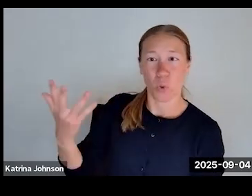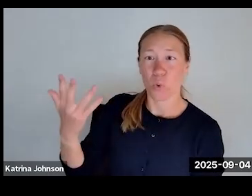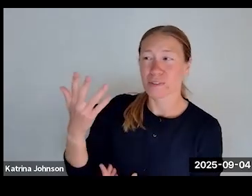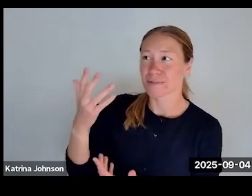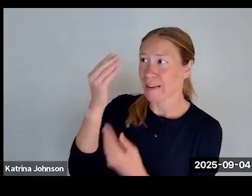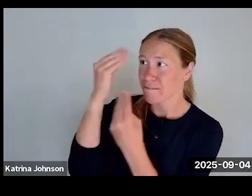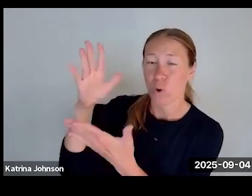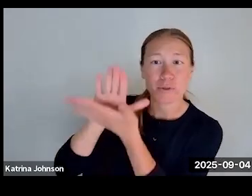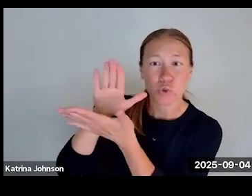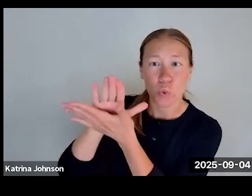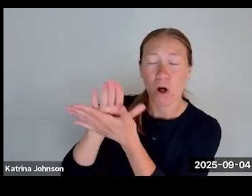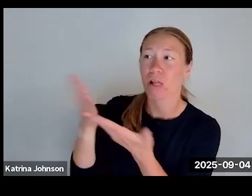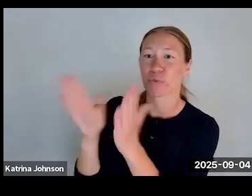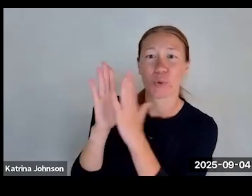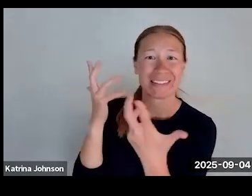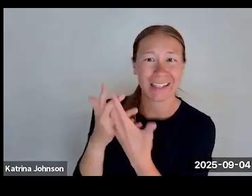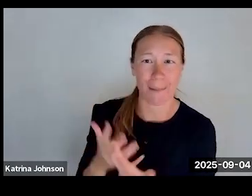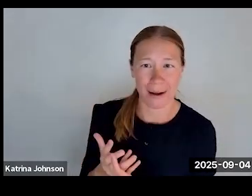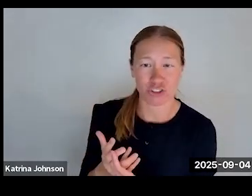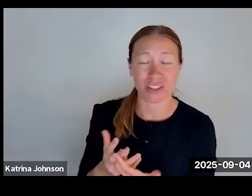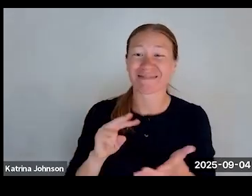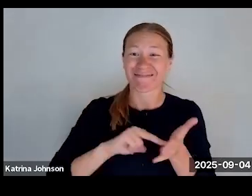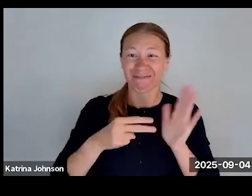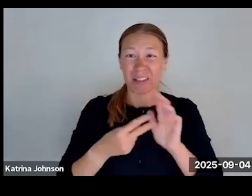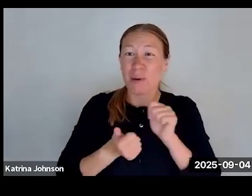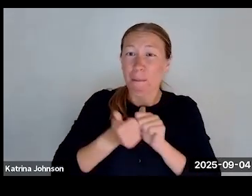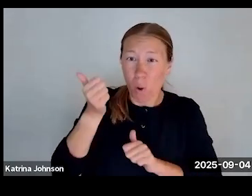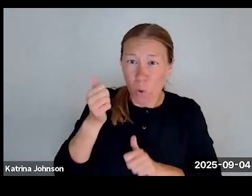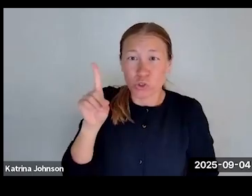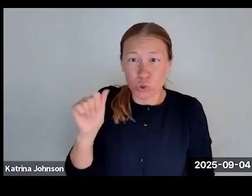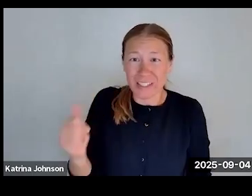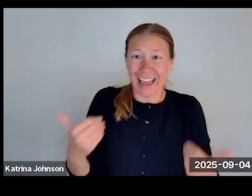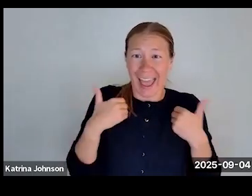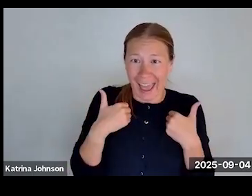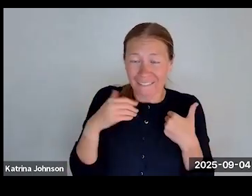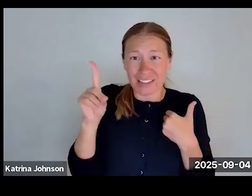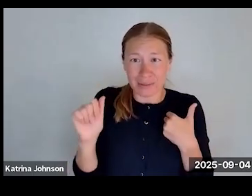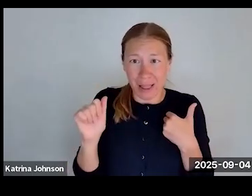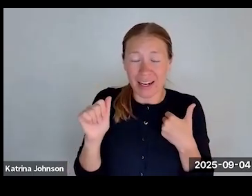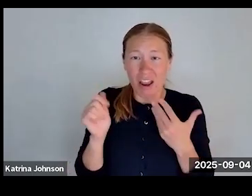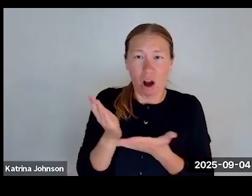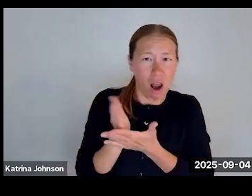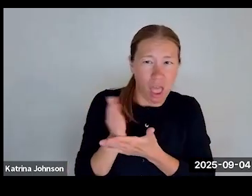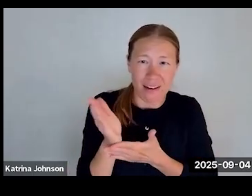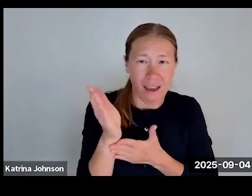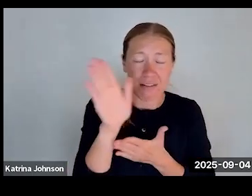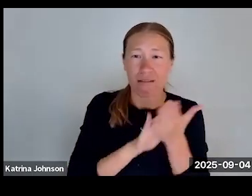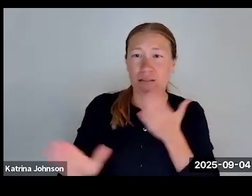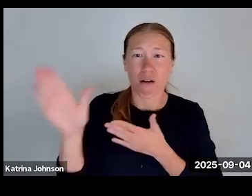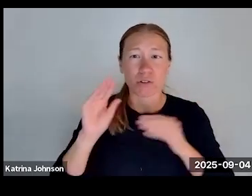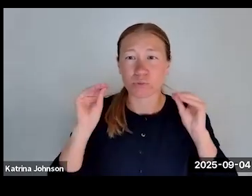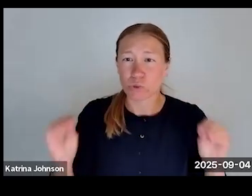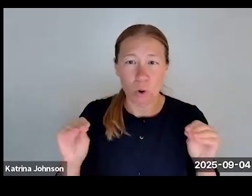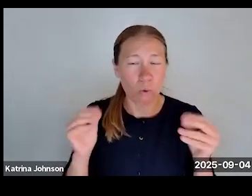seek accommodations. That means most students with disabilities are navigating college without